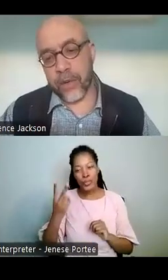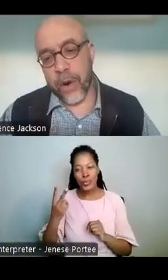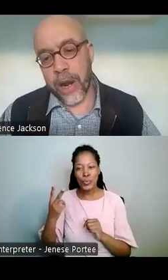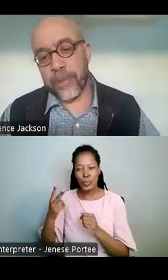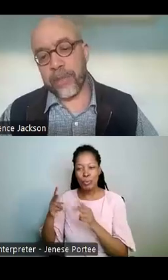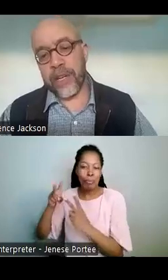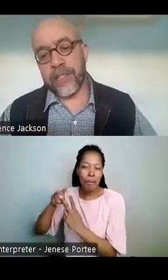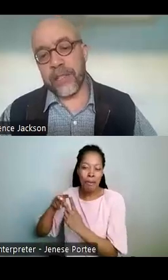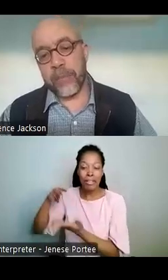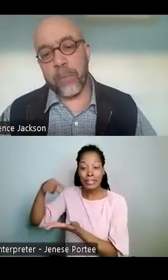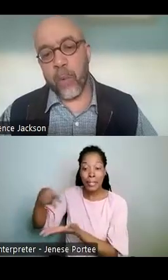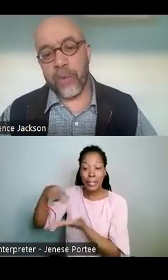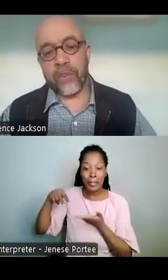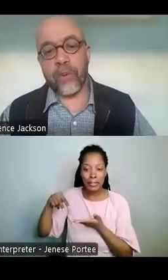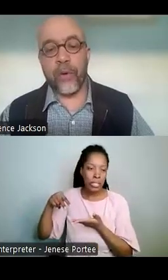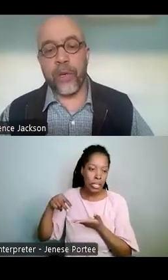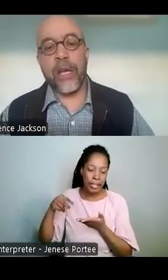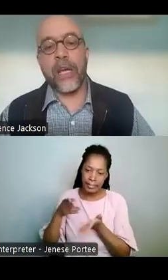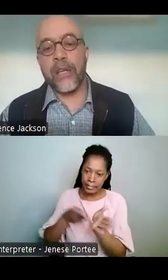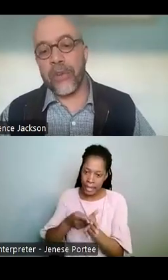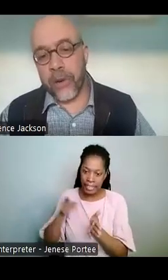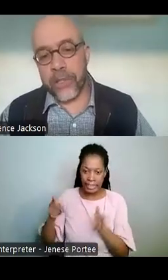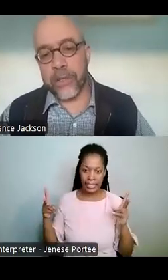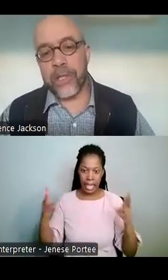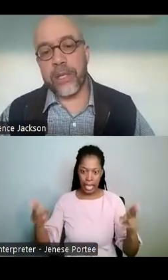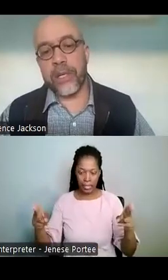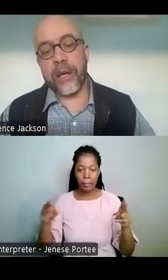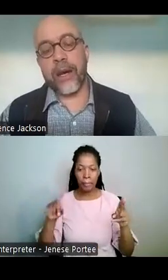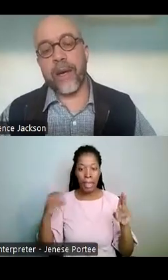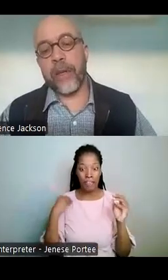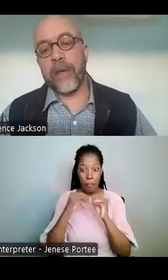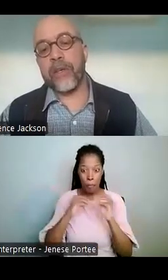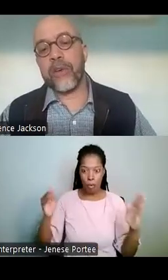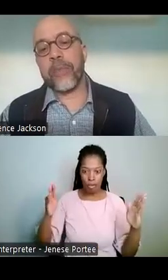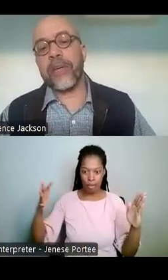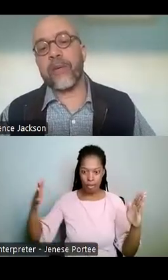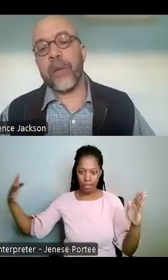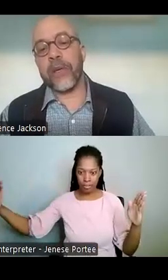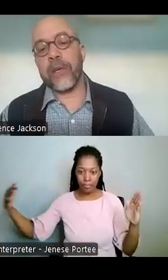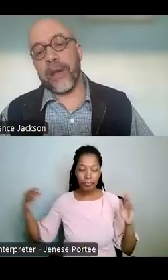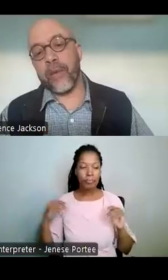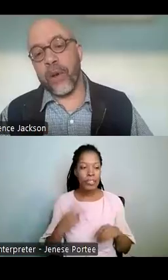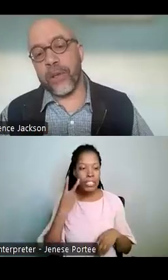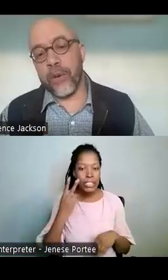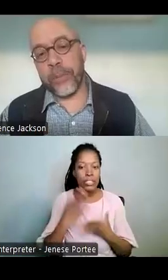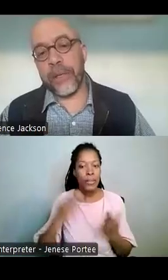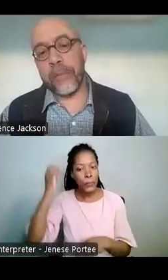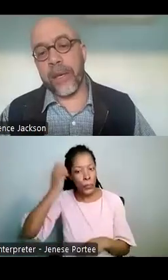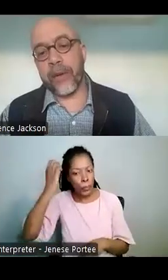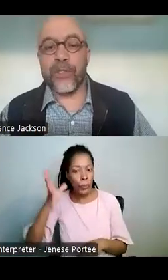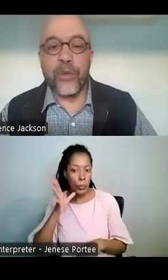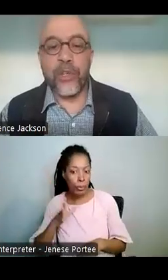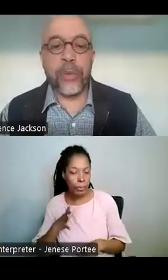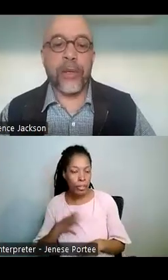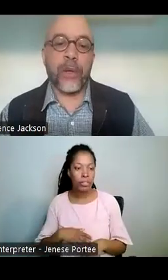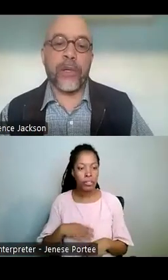is cropped. There's actually a bit more that's going on. You can also see European women and one European man,